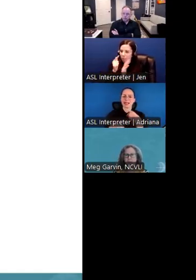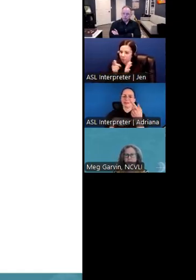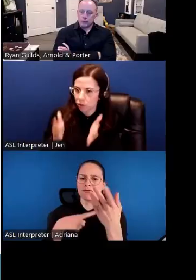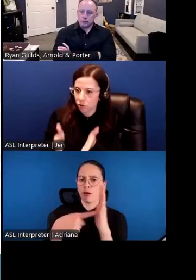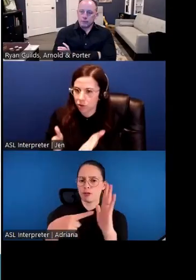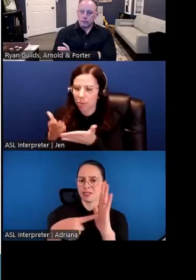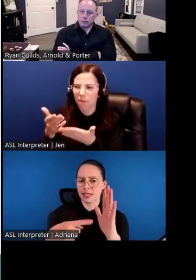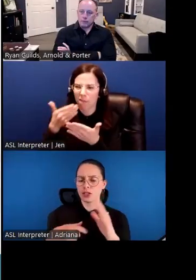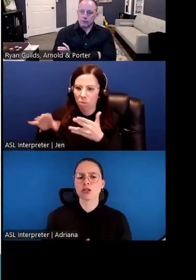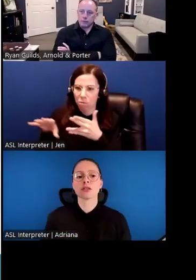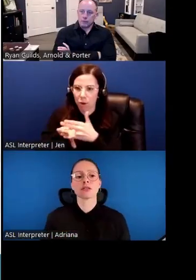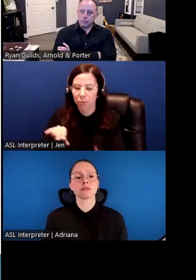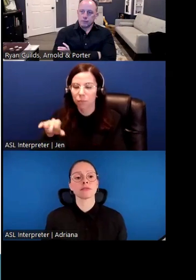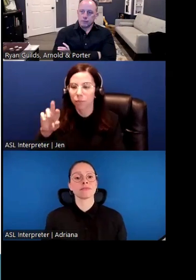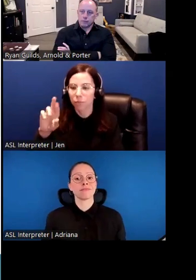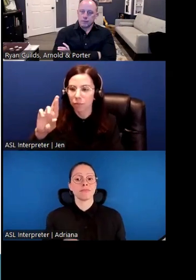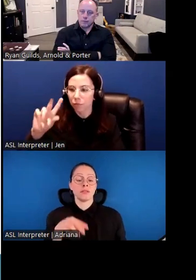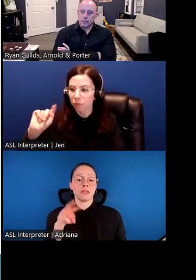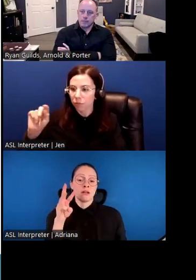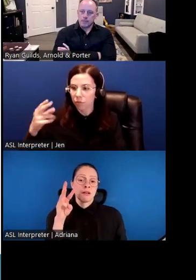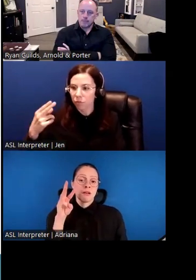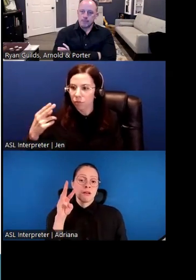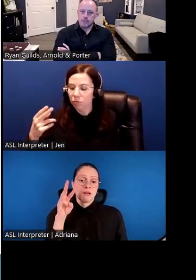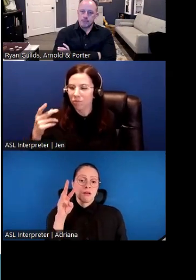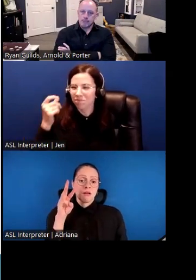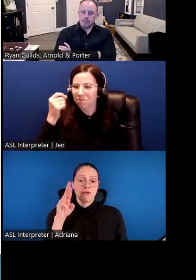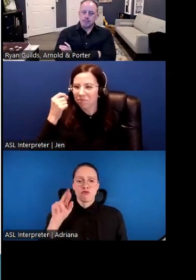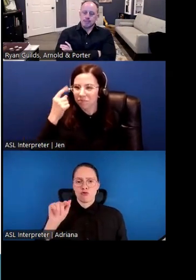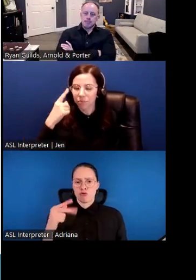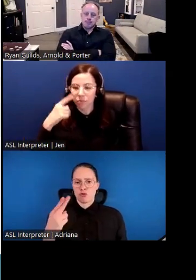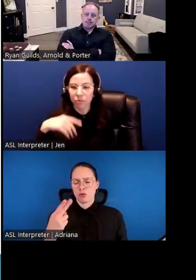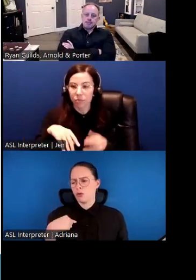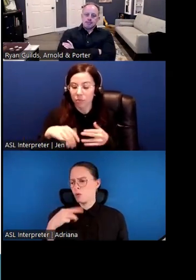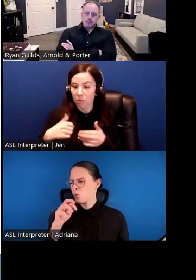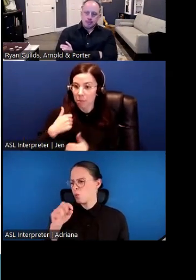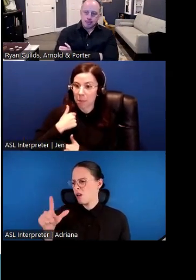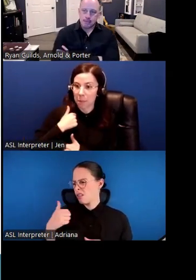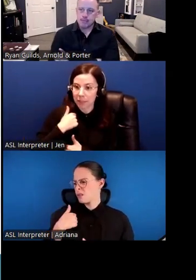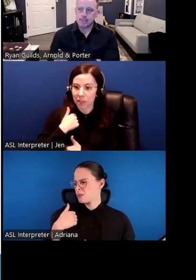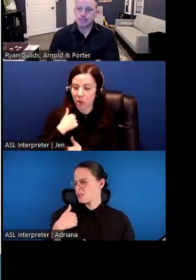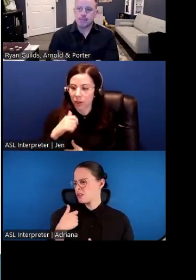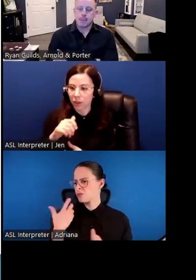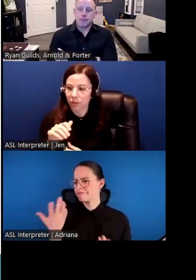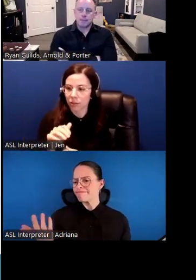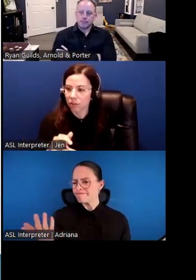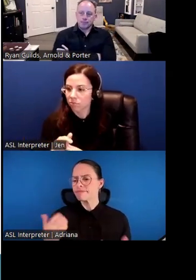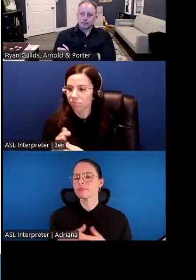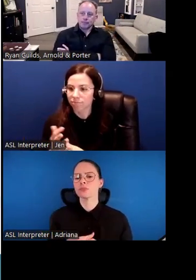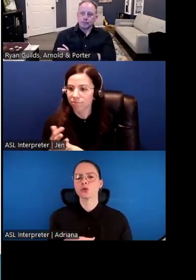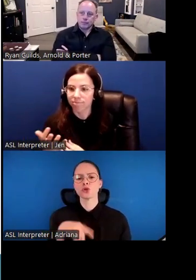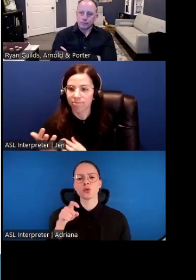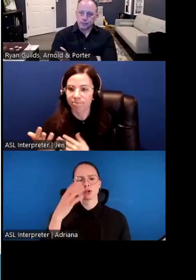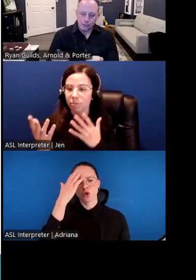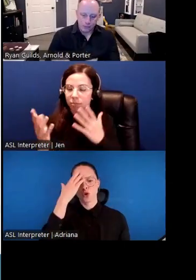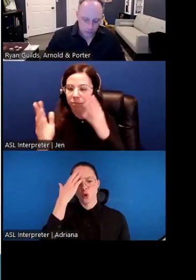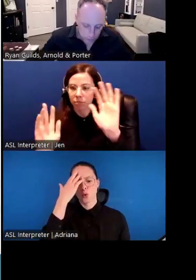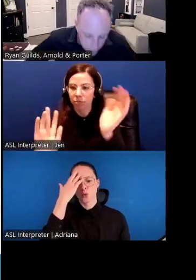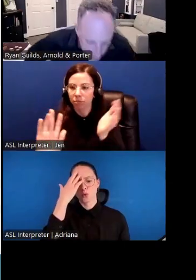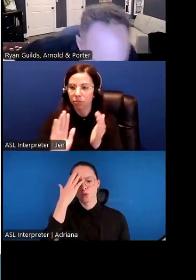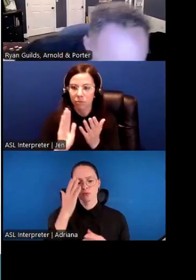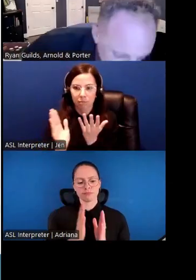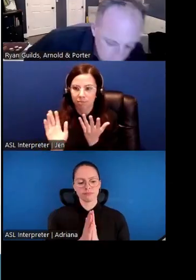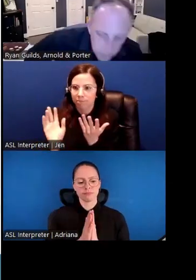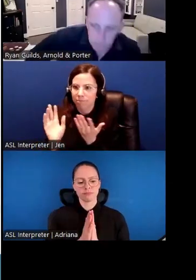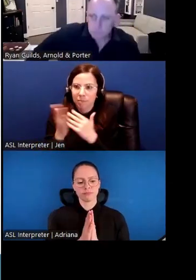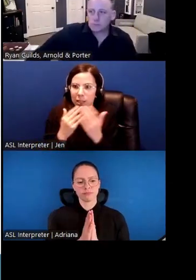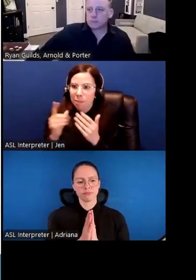Well, I think in the military, you've got to know wherever you're going to be